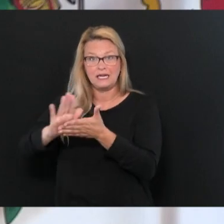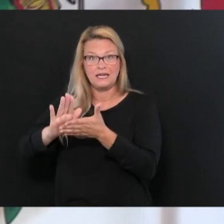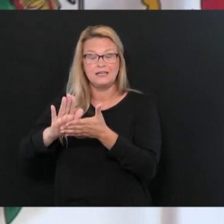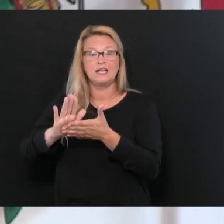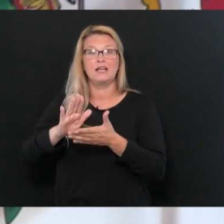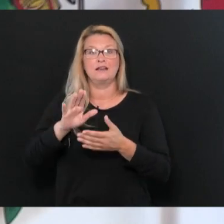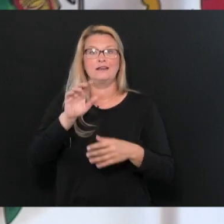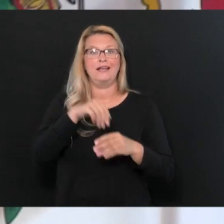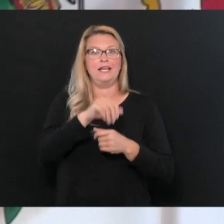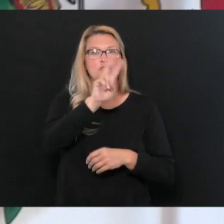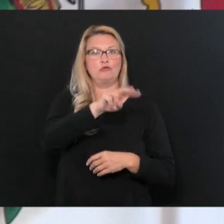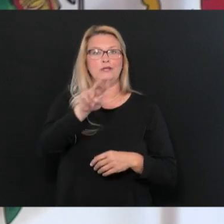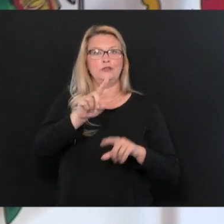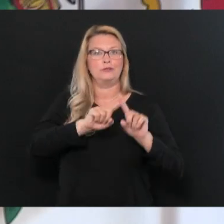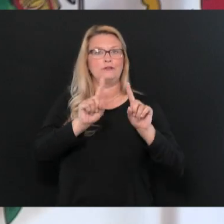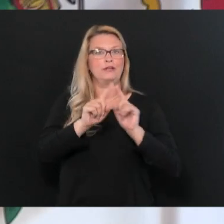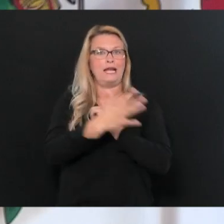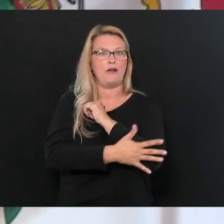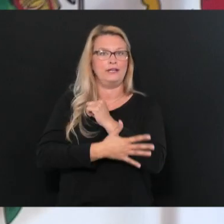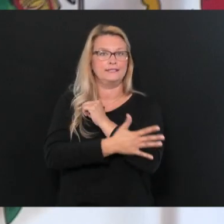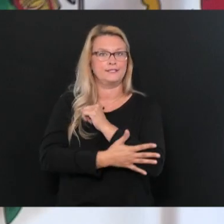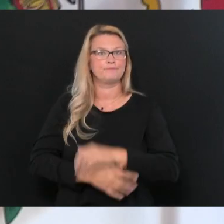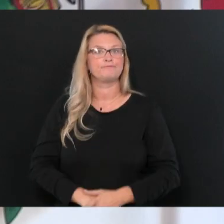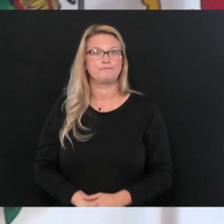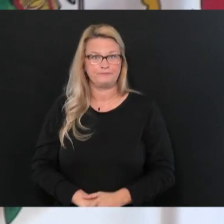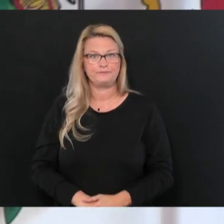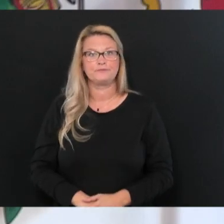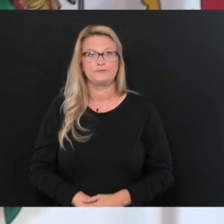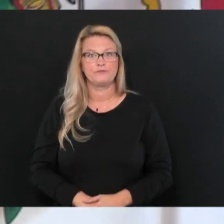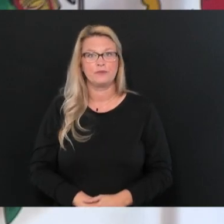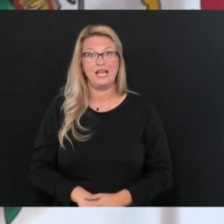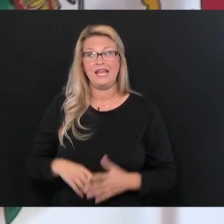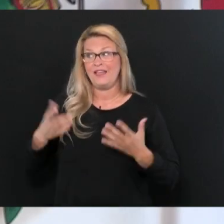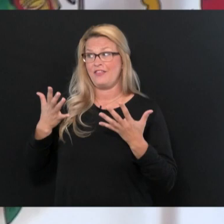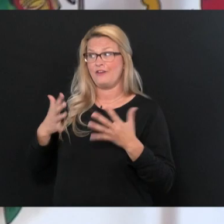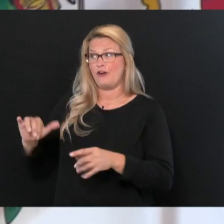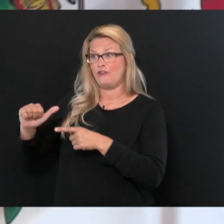in 22 counties. They have trained